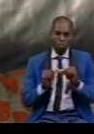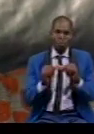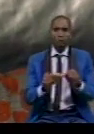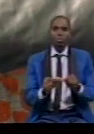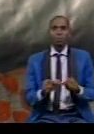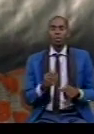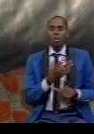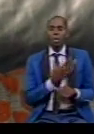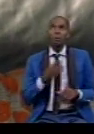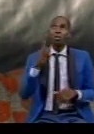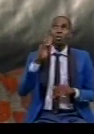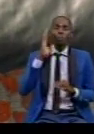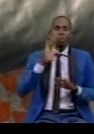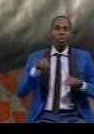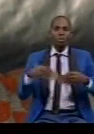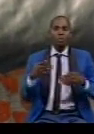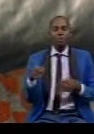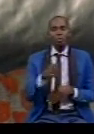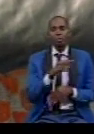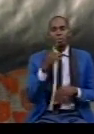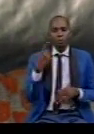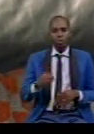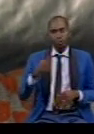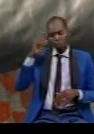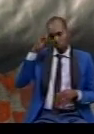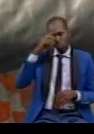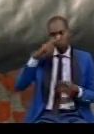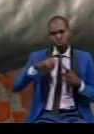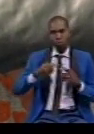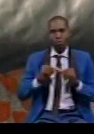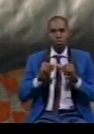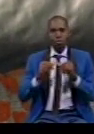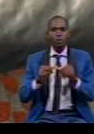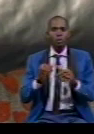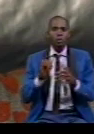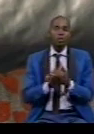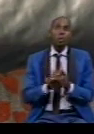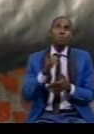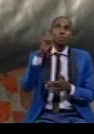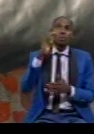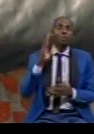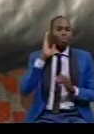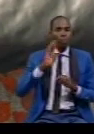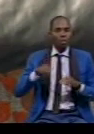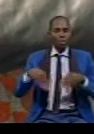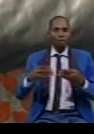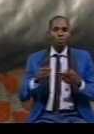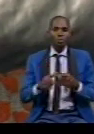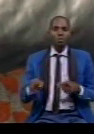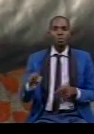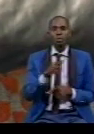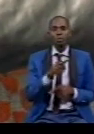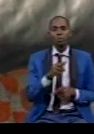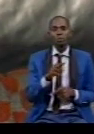wisdom. Over all the power of the enemy.